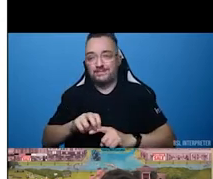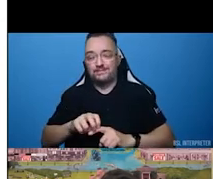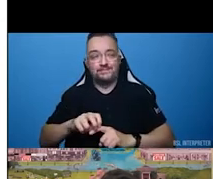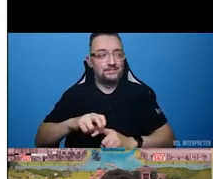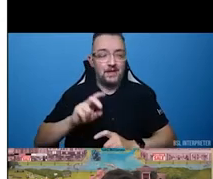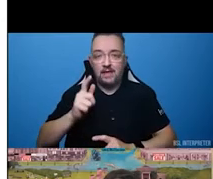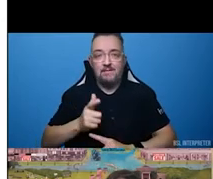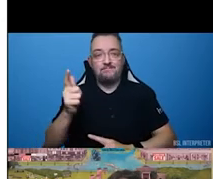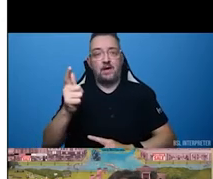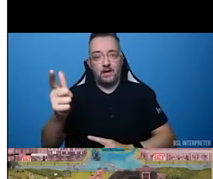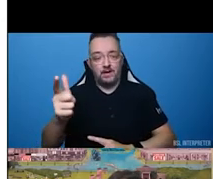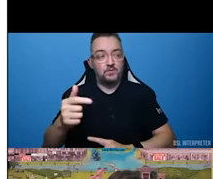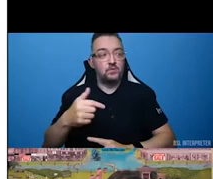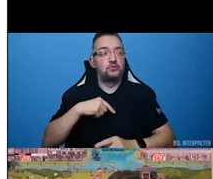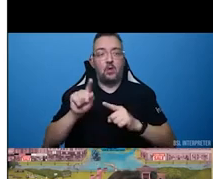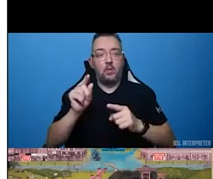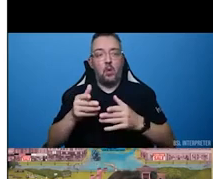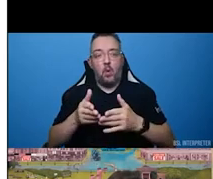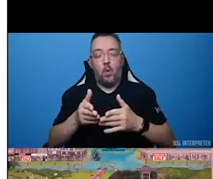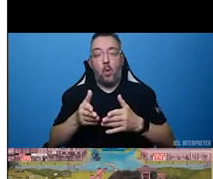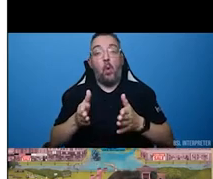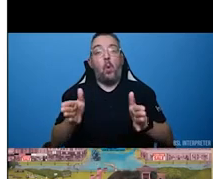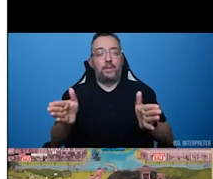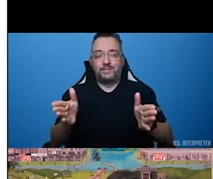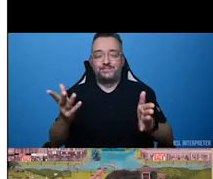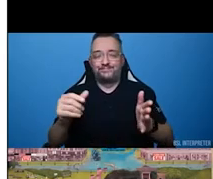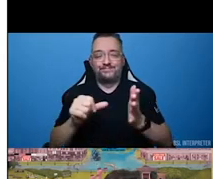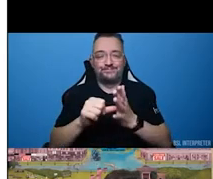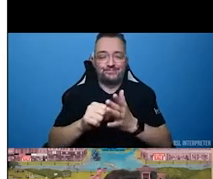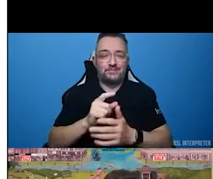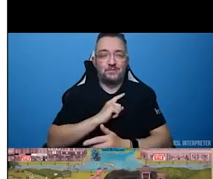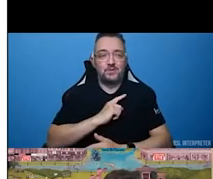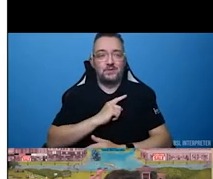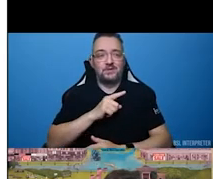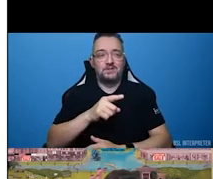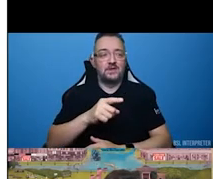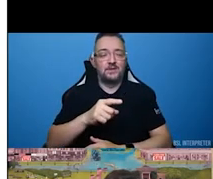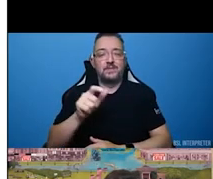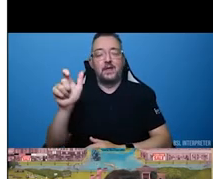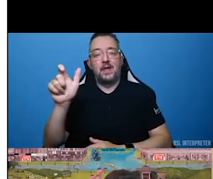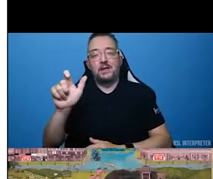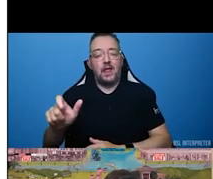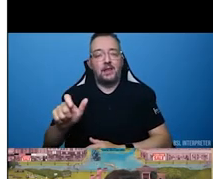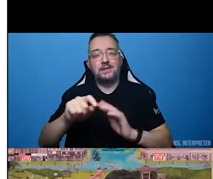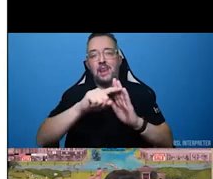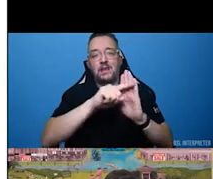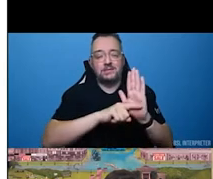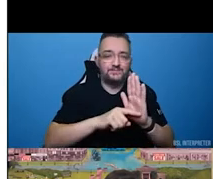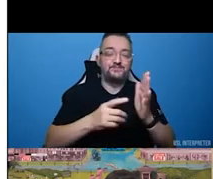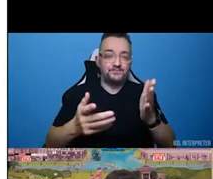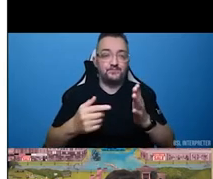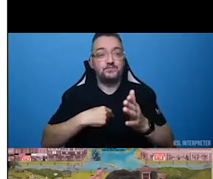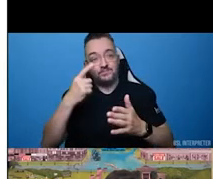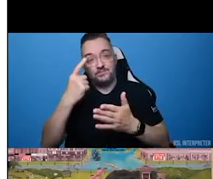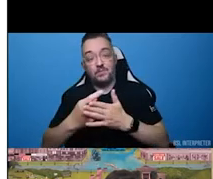So we tried to open this up, which wasn't really possible because of a kind of Italian legislation and lots of red tape. So instead,